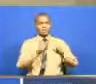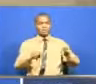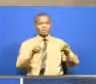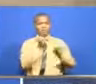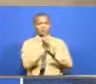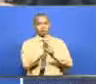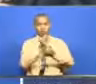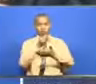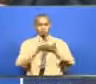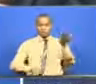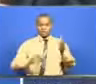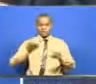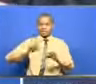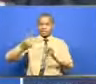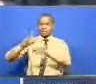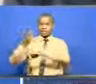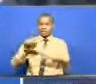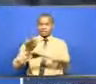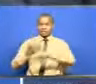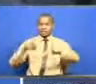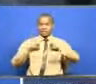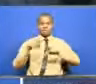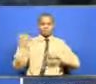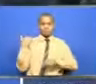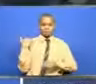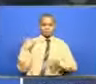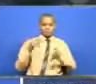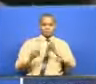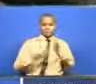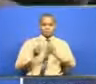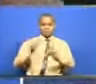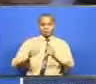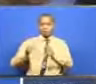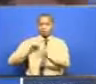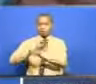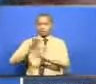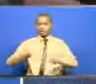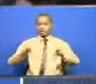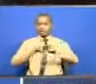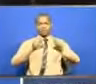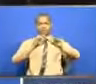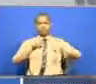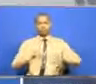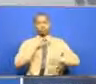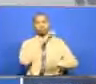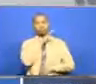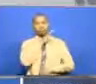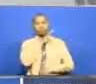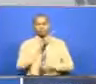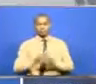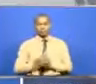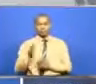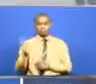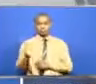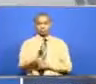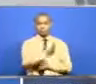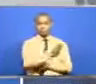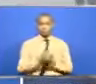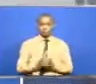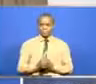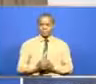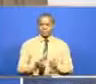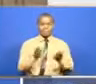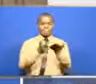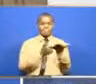increasing difficulties. Disruptions in manufacturing caused by COVID-19 were also to blame. Meanwhile, British retail sales have continued